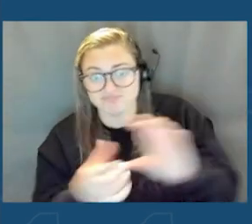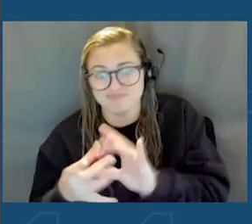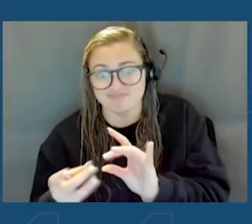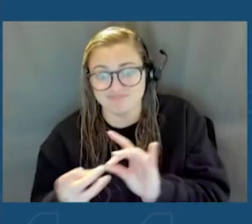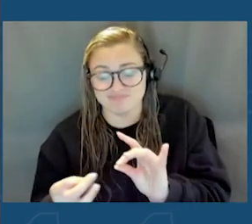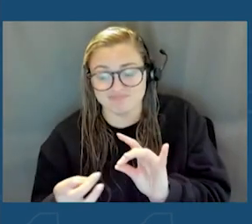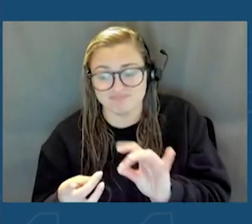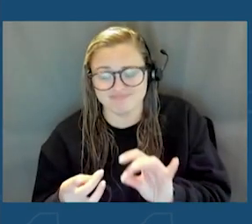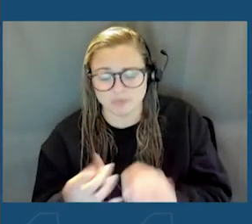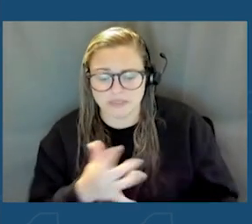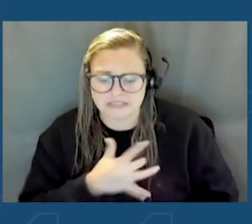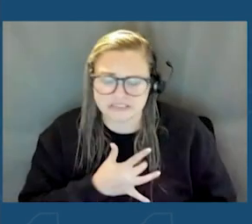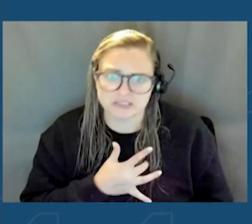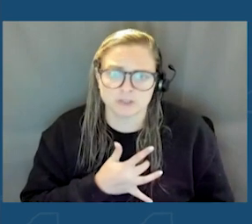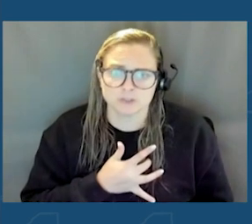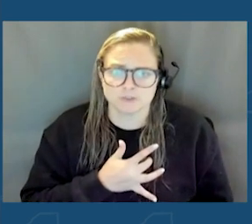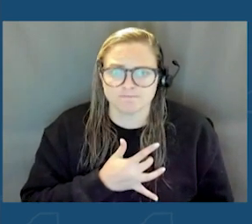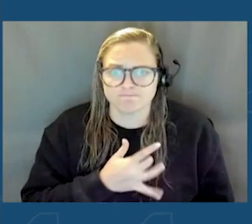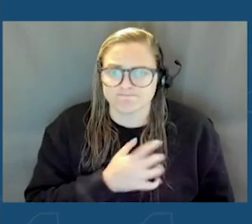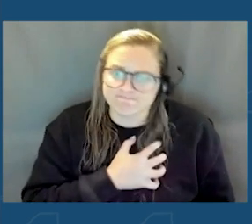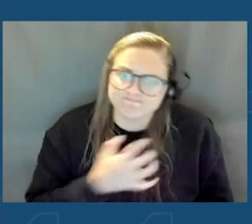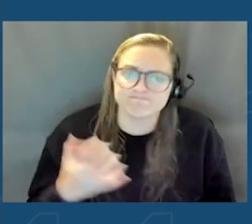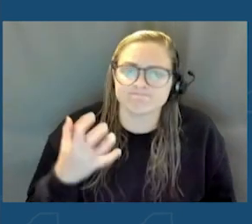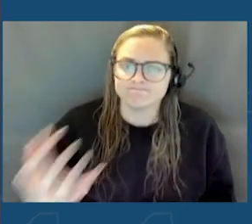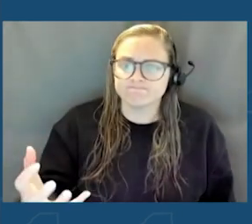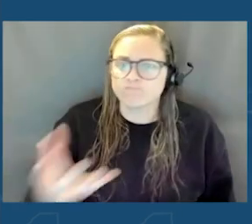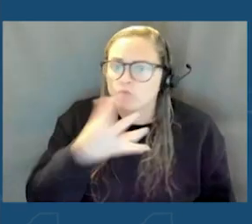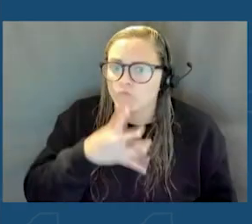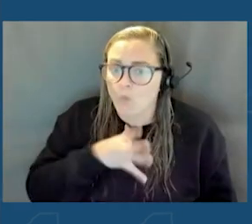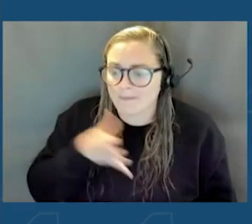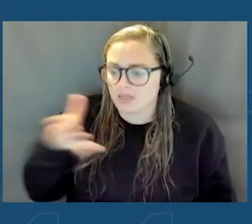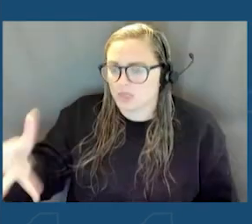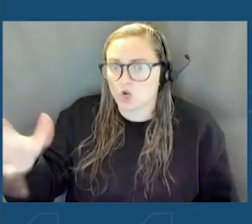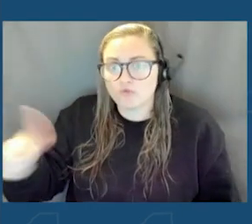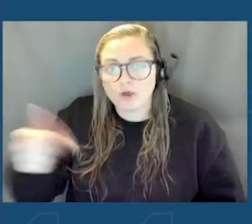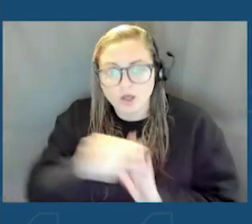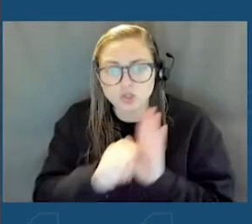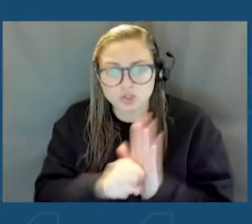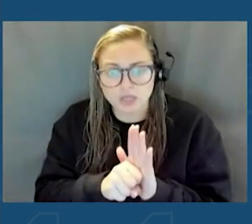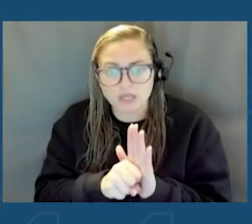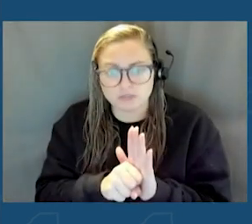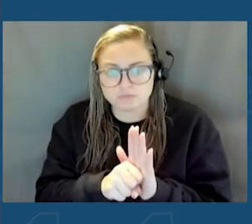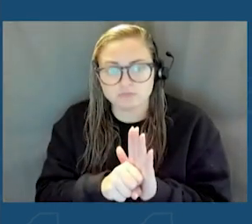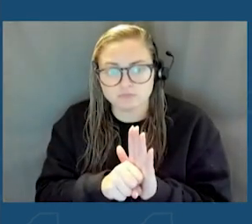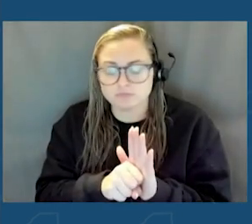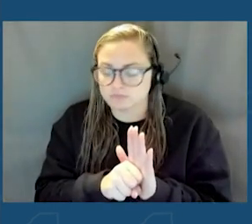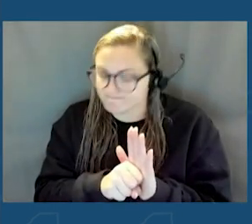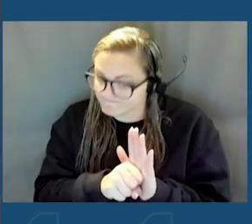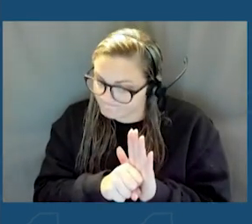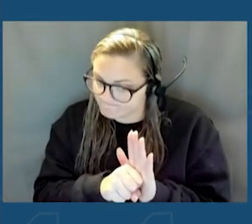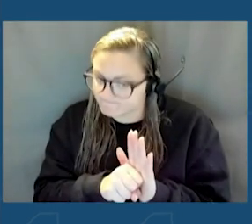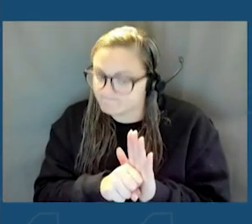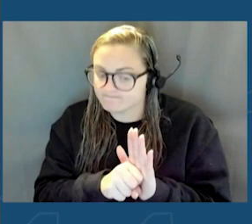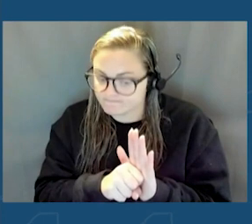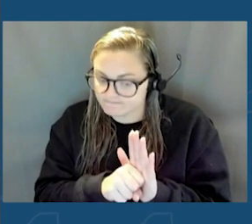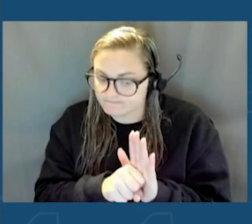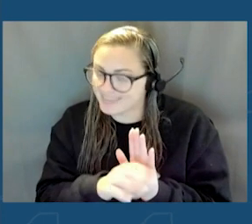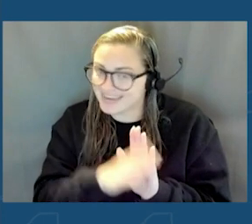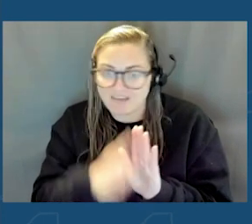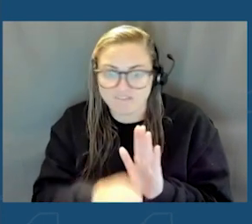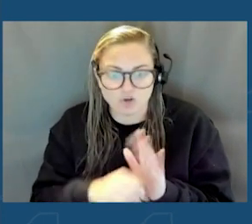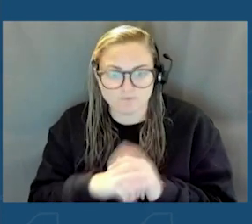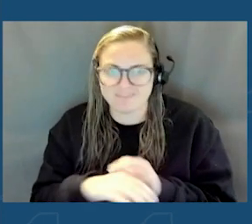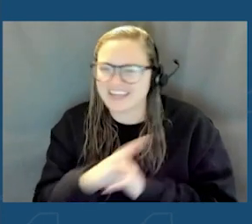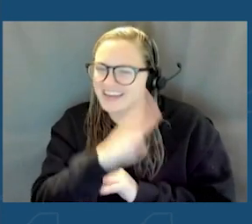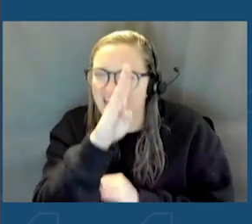to the women in those other states. We'll be there for the women of other states. And mark my words, just never,